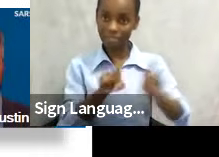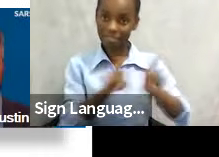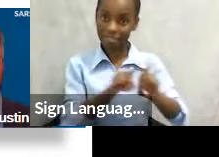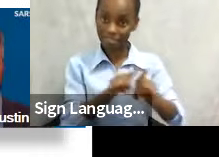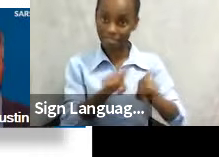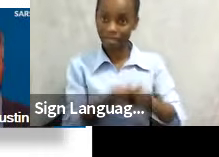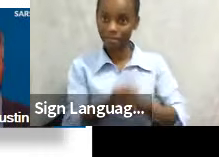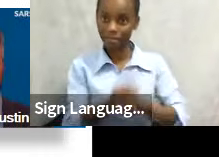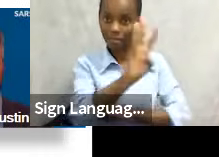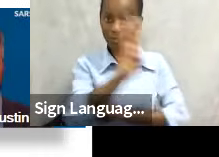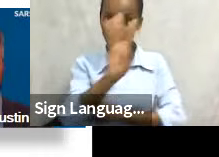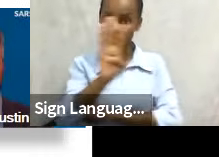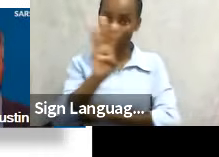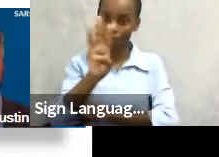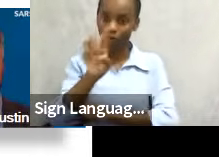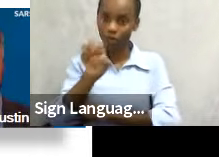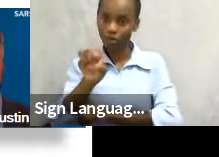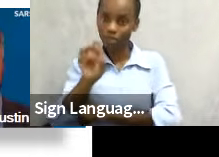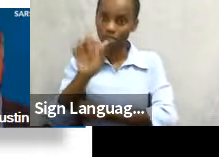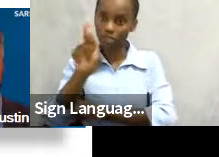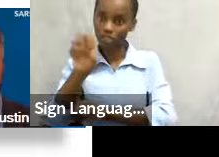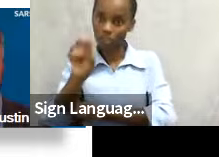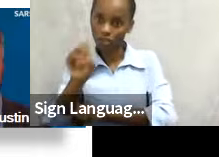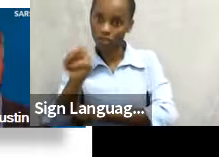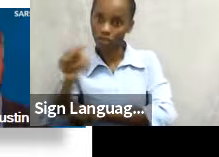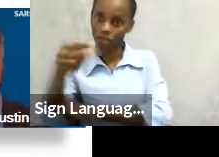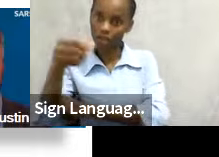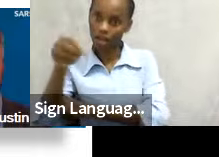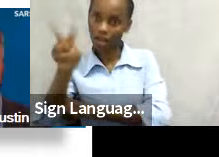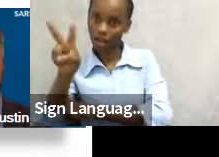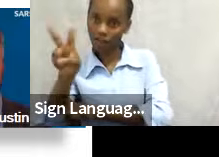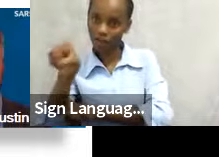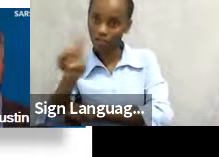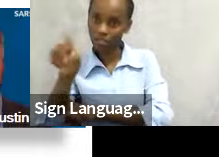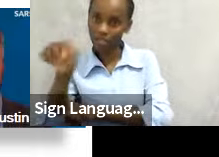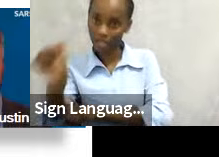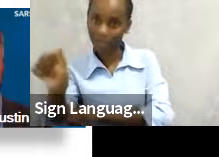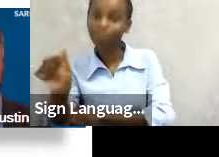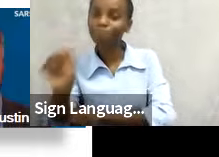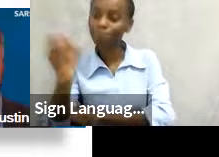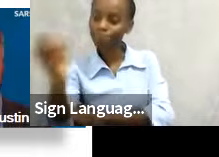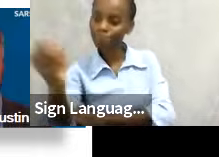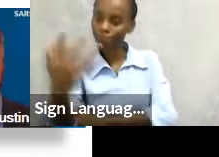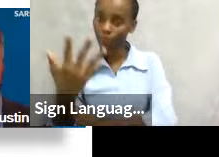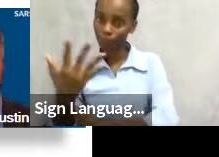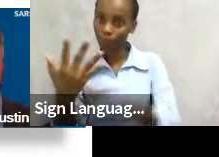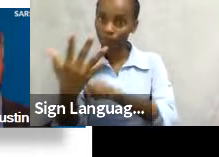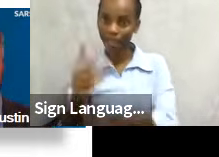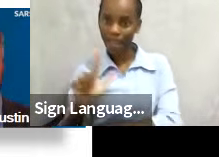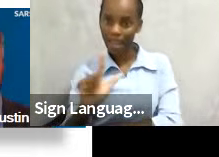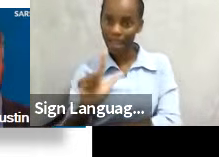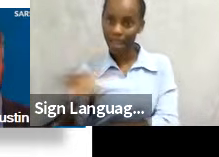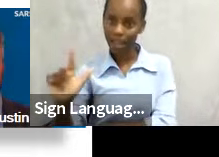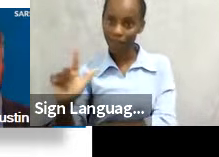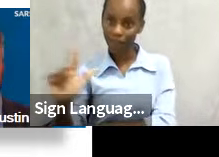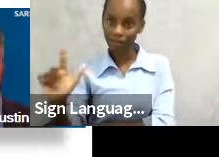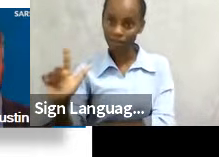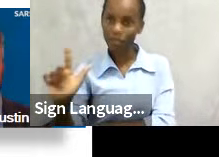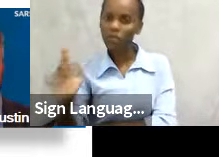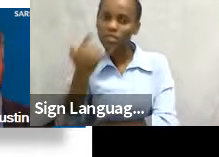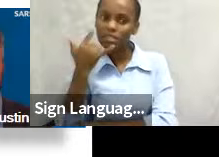www.sars.gov.za, on the landing page on your left, you will see these 6